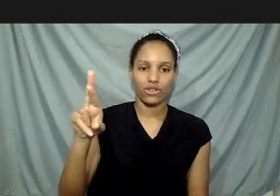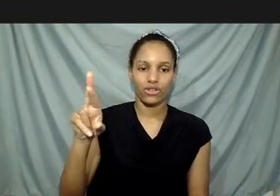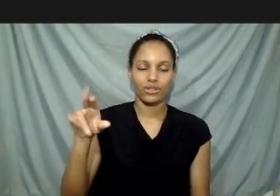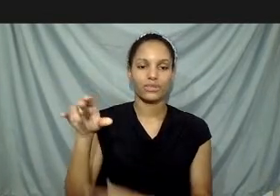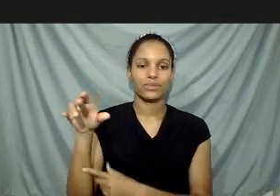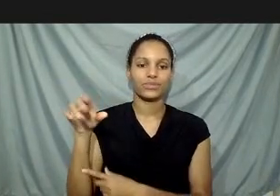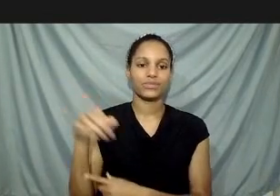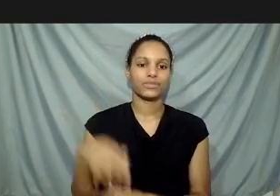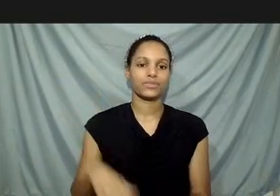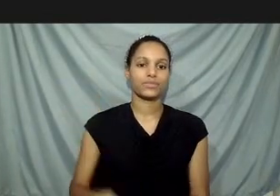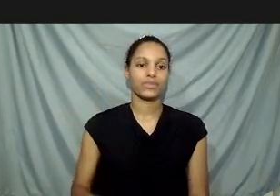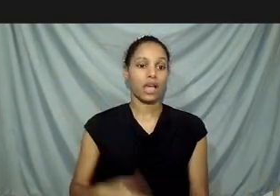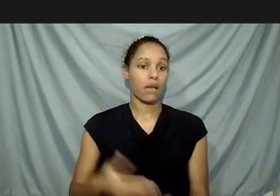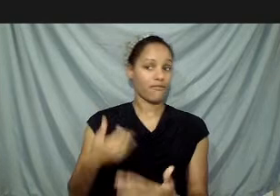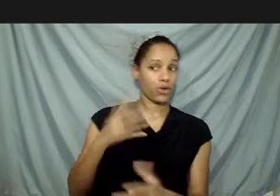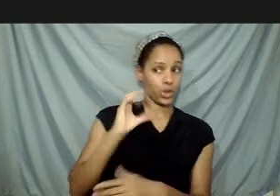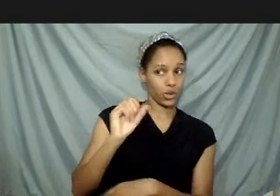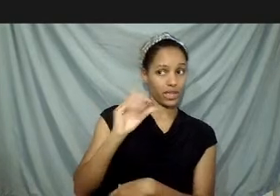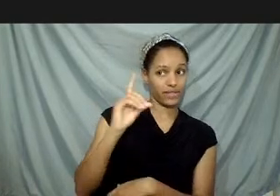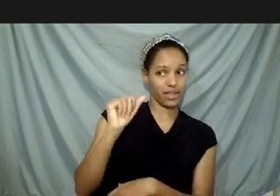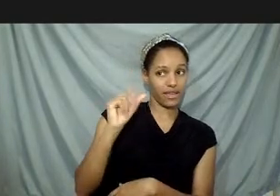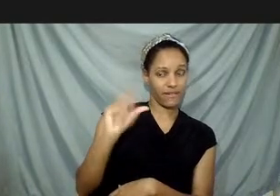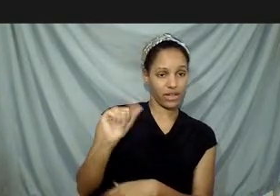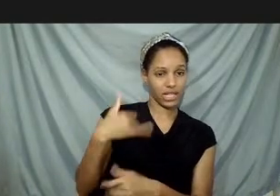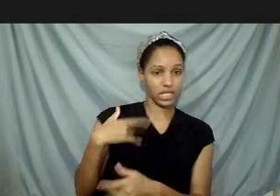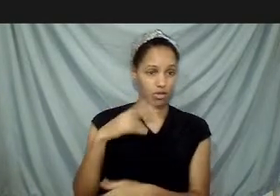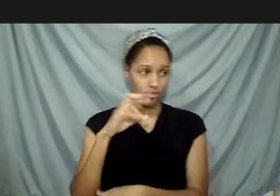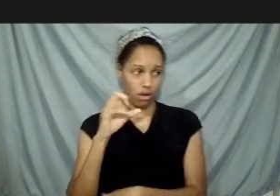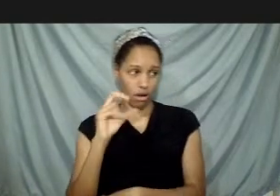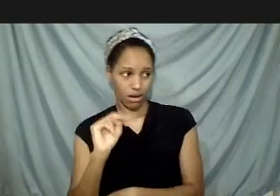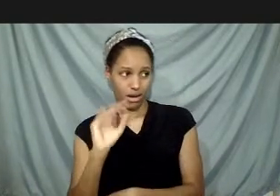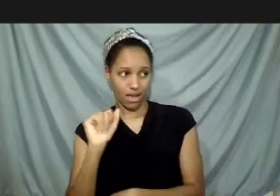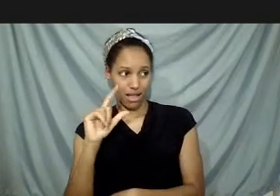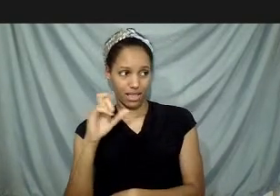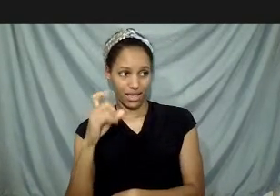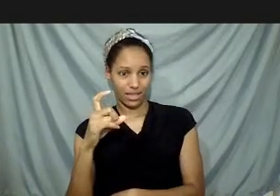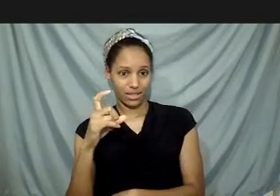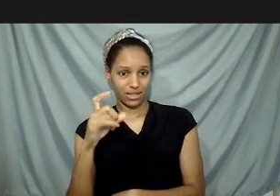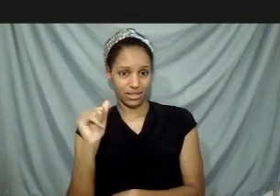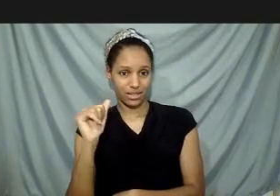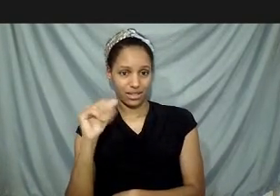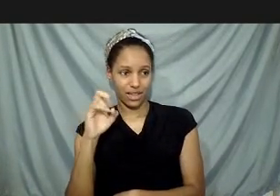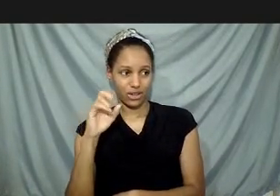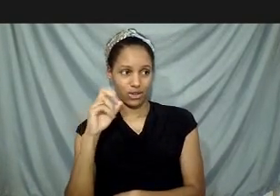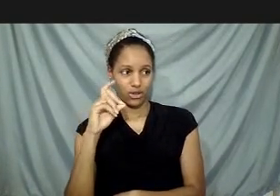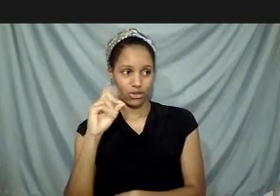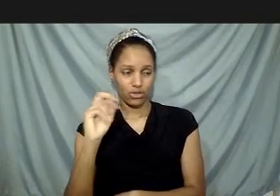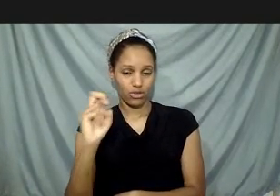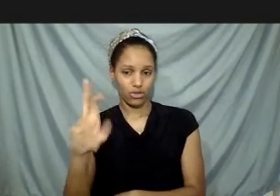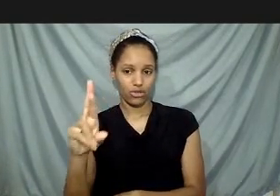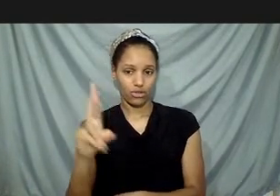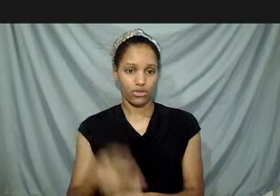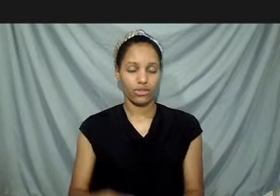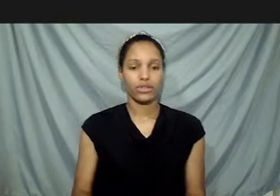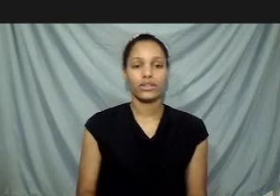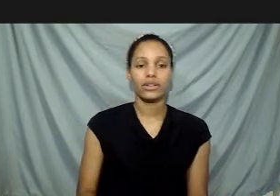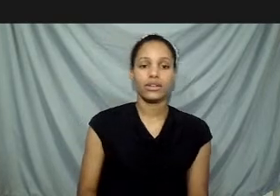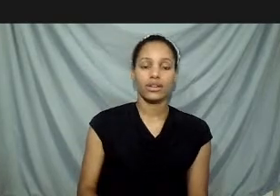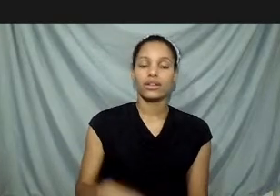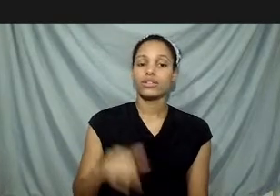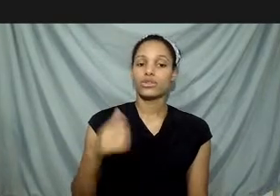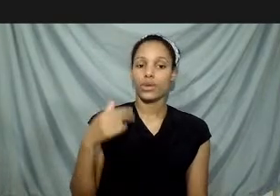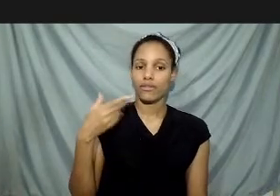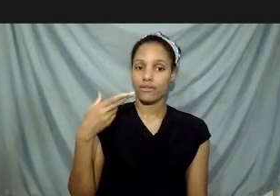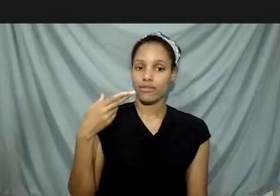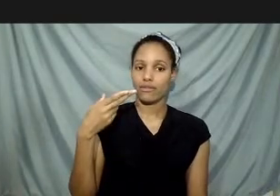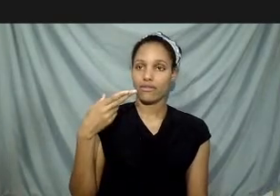before you go, Deva, was it Ron Alexander? Yes. We have to make sure we say Ron Alexander. And Harlem